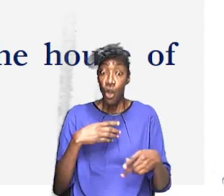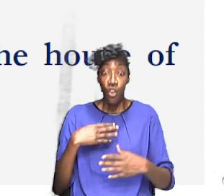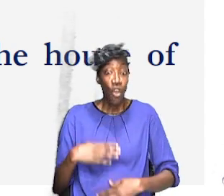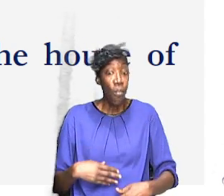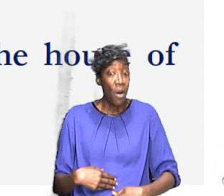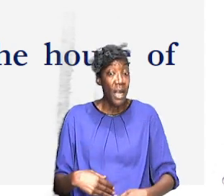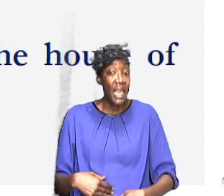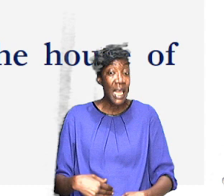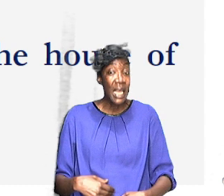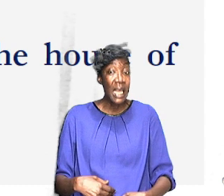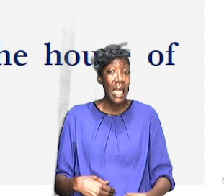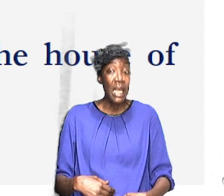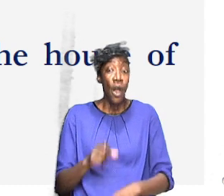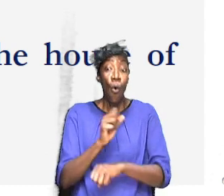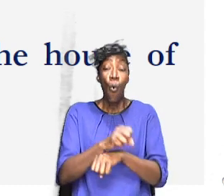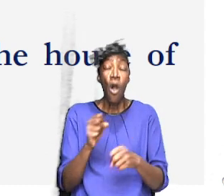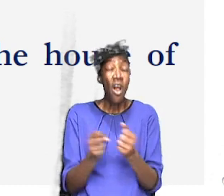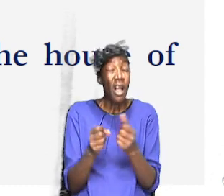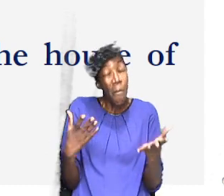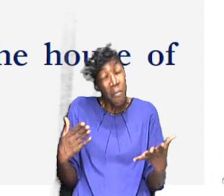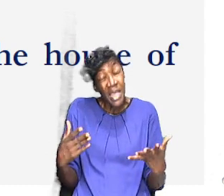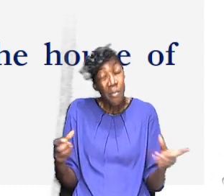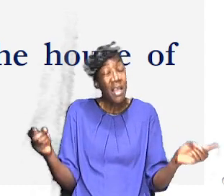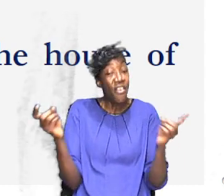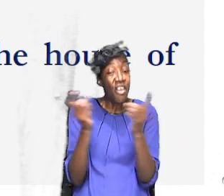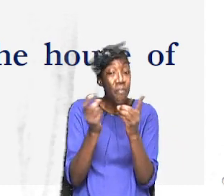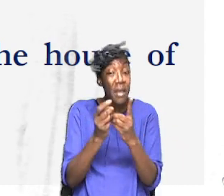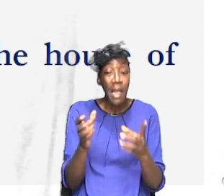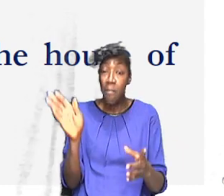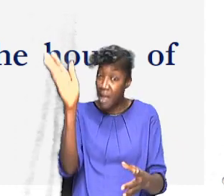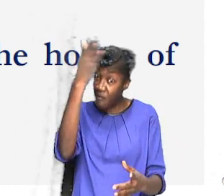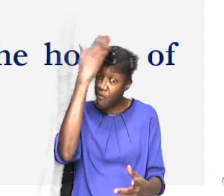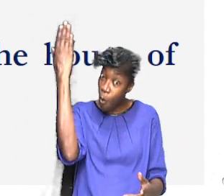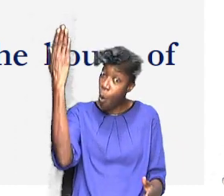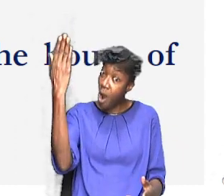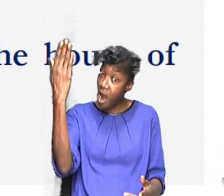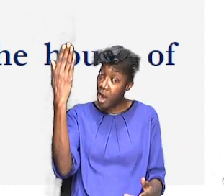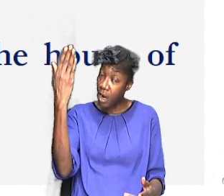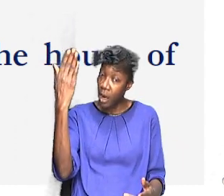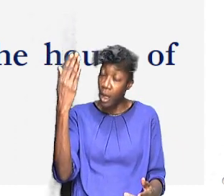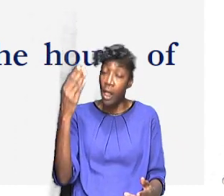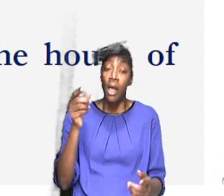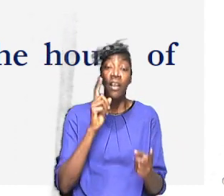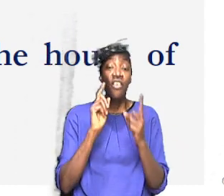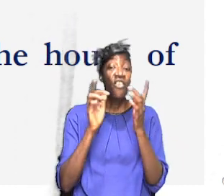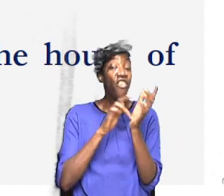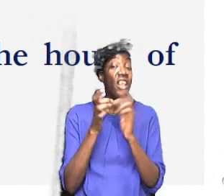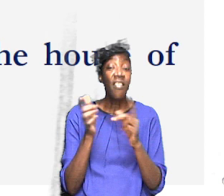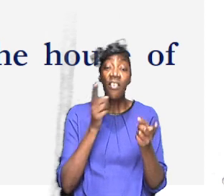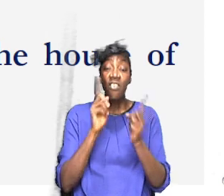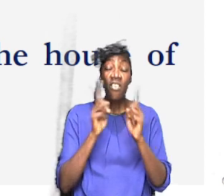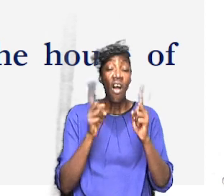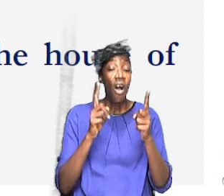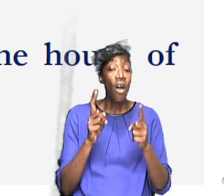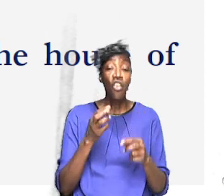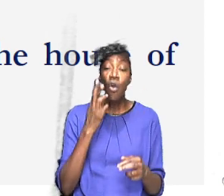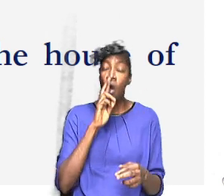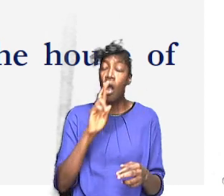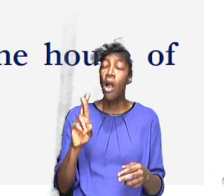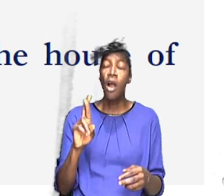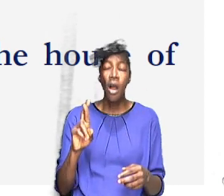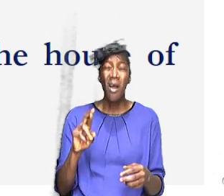who had probably dealt with her. She probably had met him before this event, and Jesus had spoken to her about her sin issues. She was a sinful woman, and